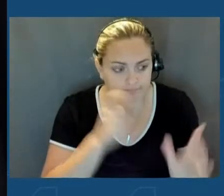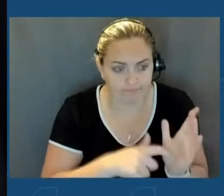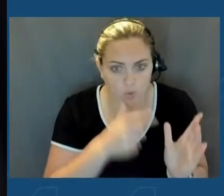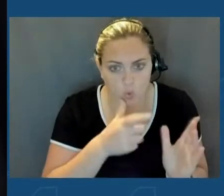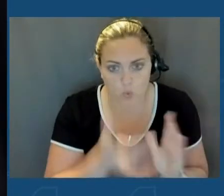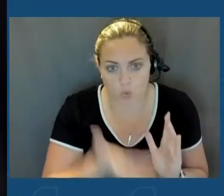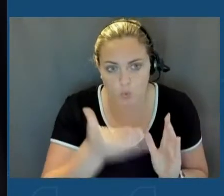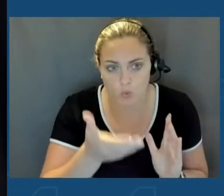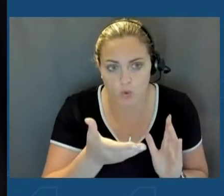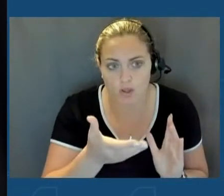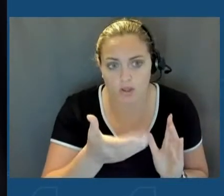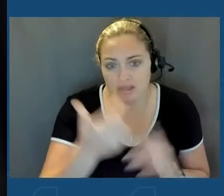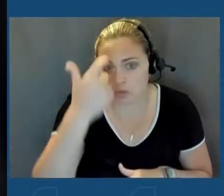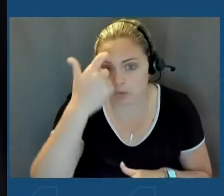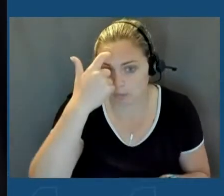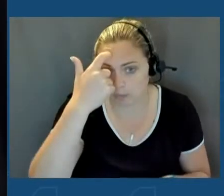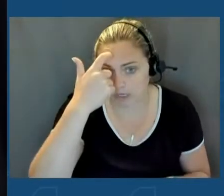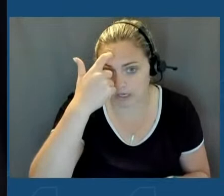Brain matter